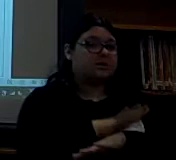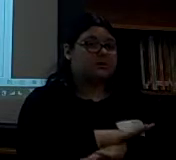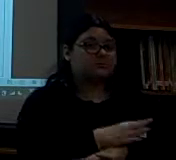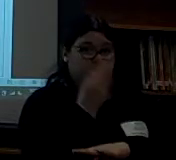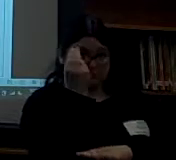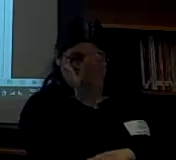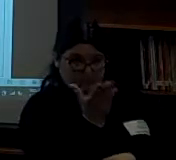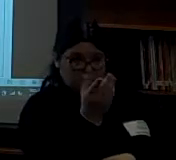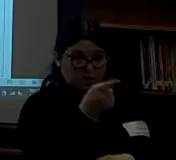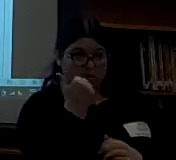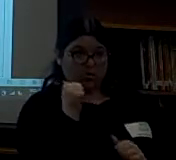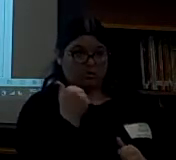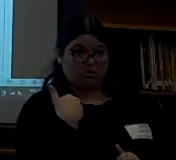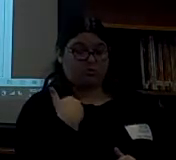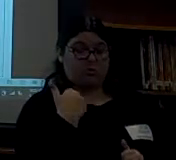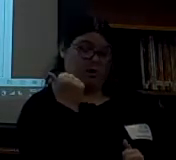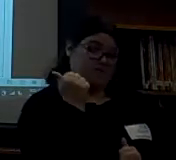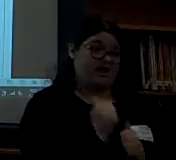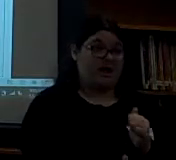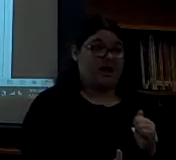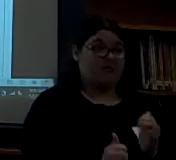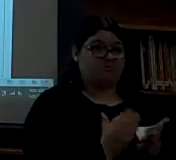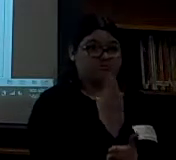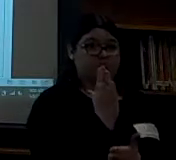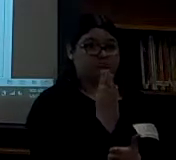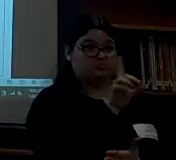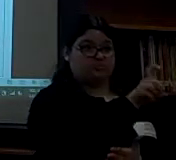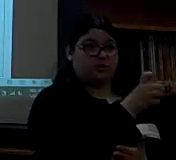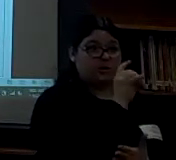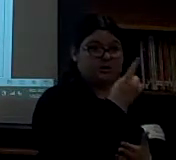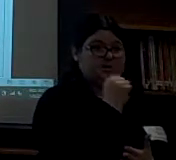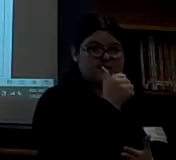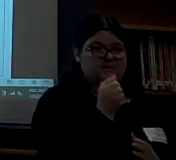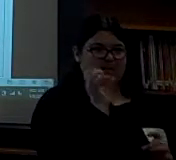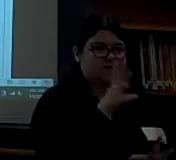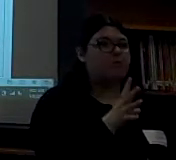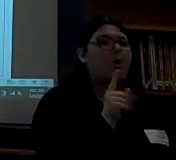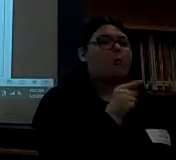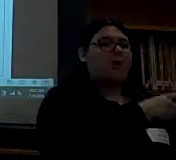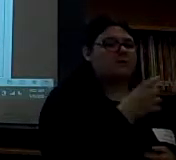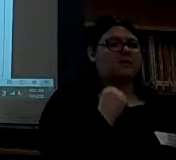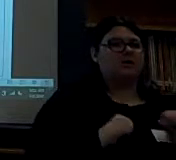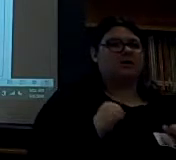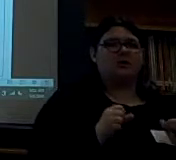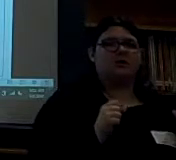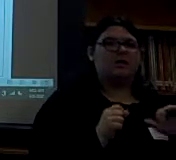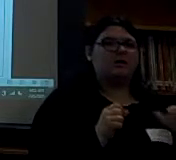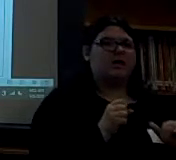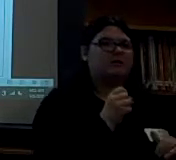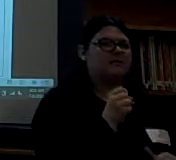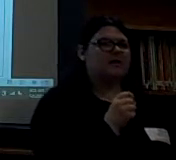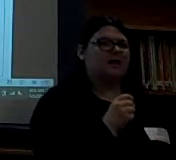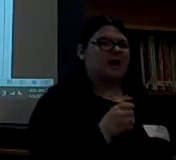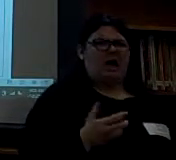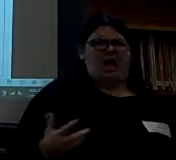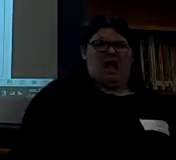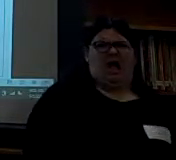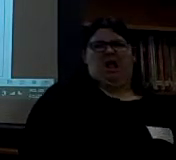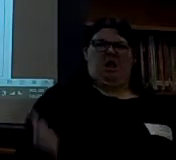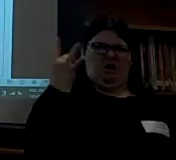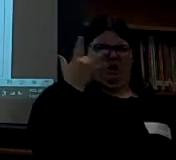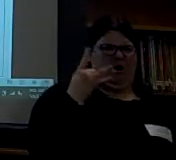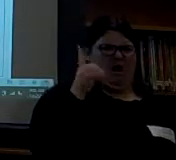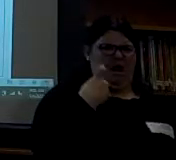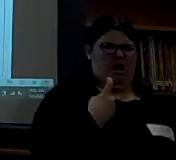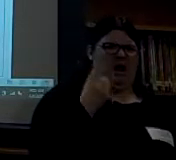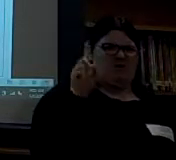by the way, you have every right to ask, and it's not a horrible thing to ask your child, but they act as if you just ask them to rip off their arm, right? When you ask them to